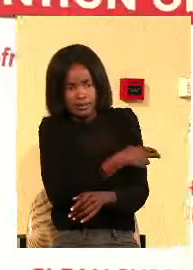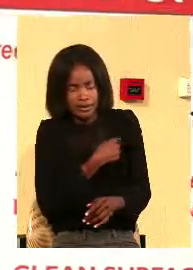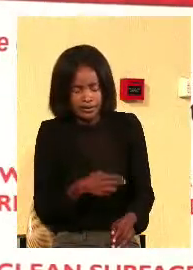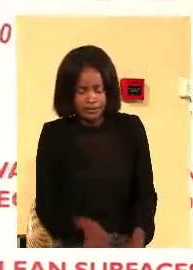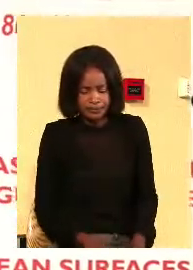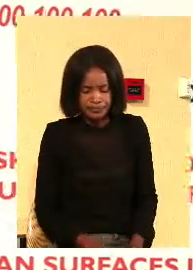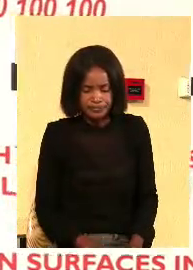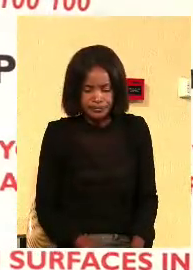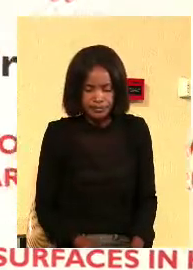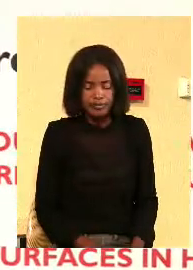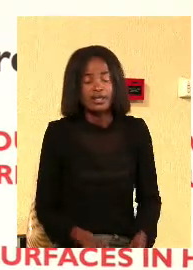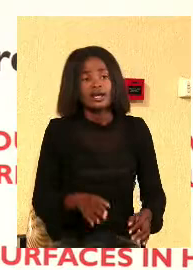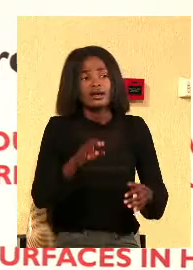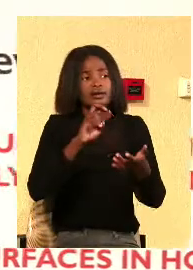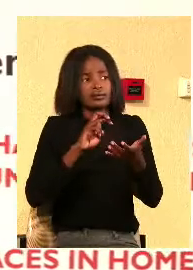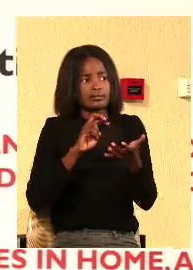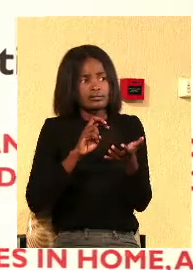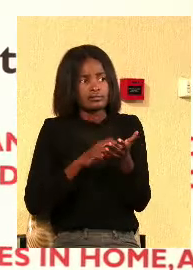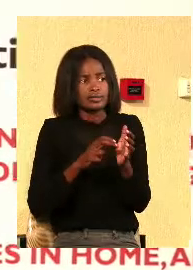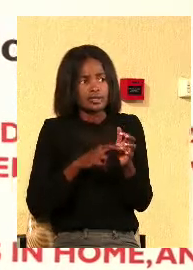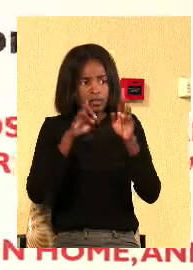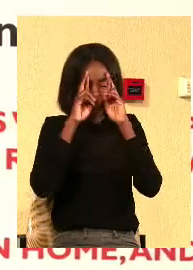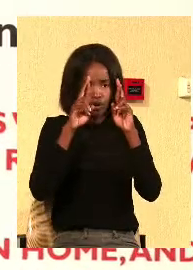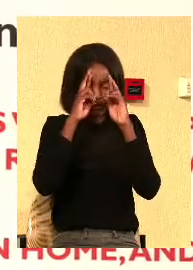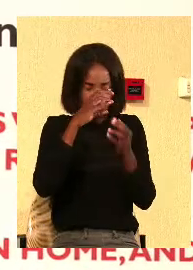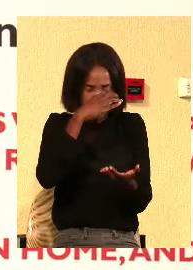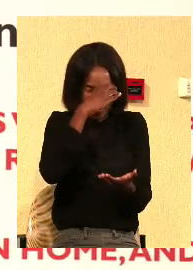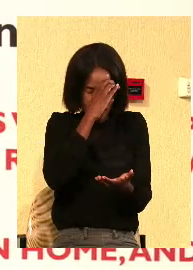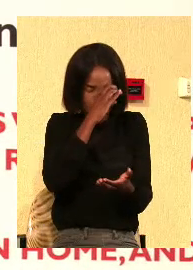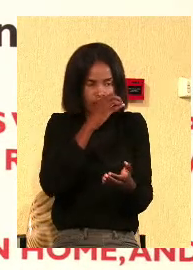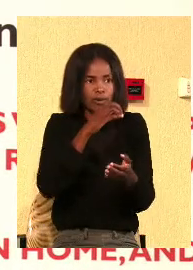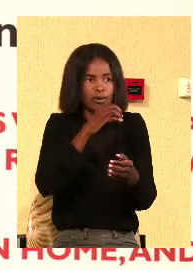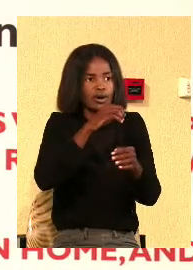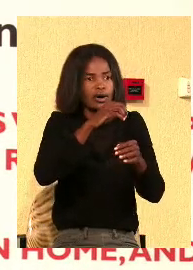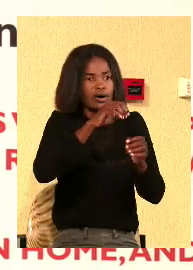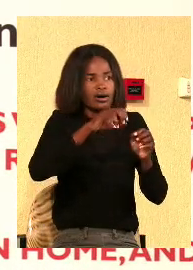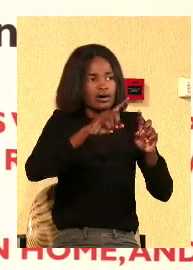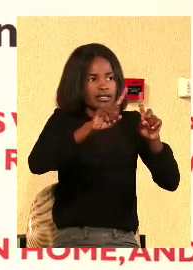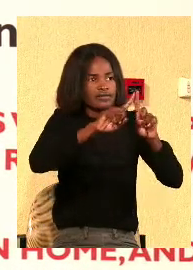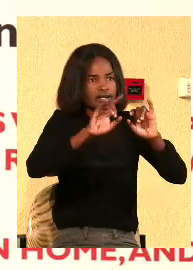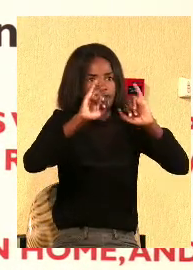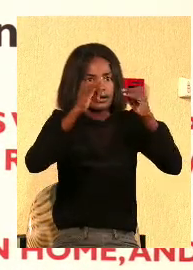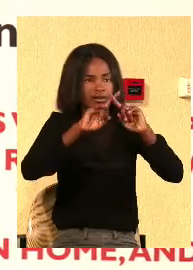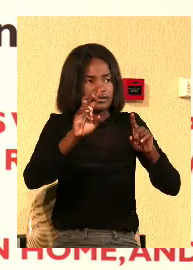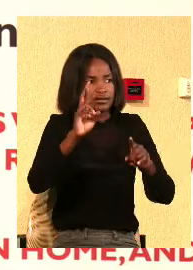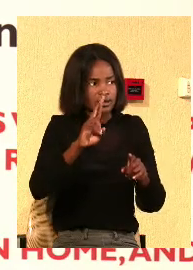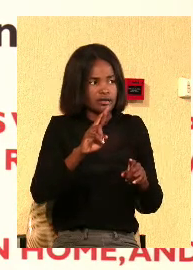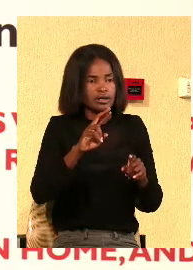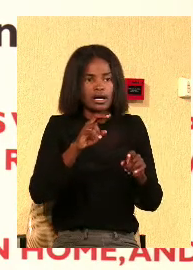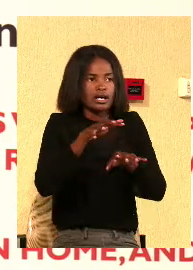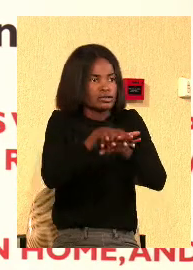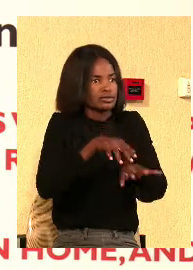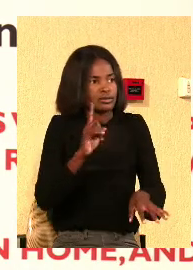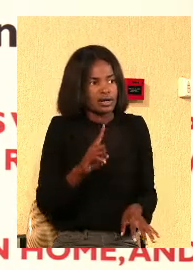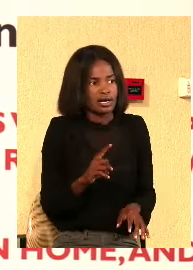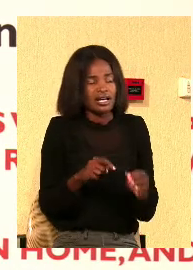of decentralization is not going to take us long, because if you look at countries that are overrun by the